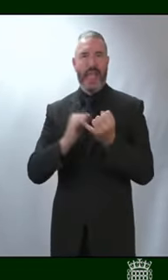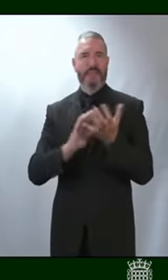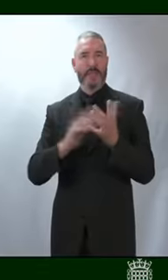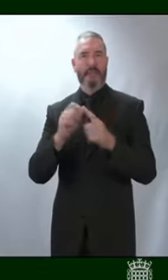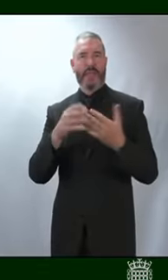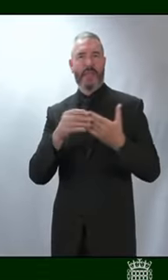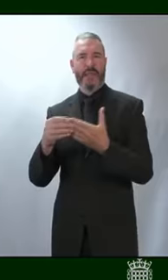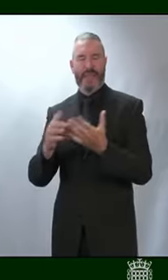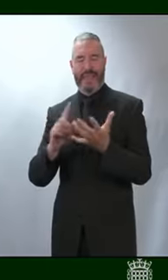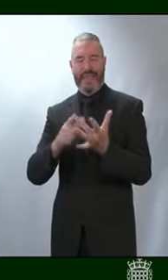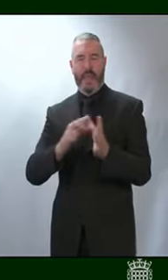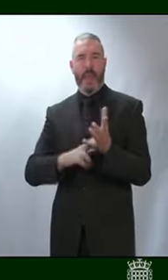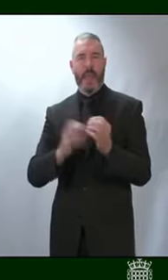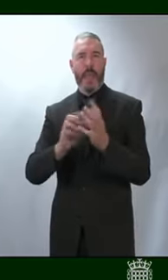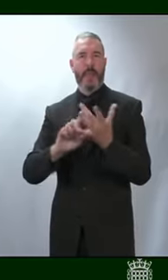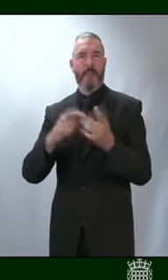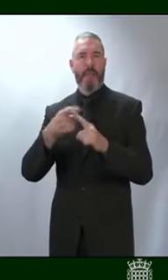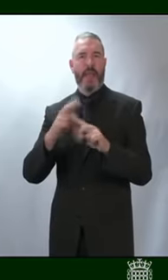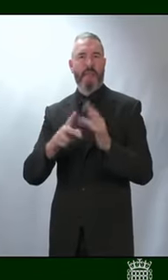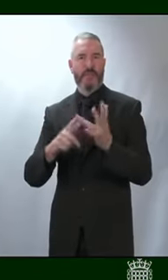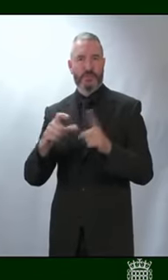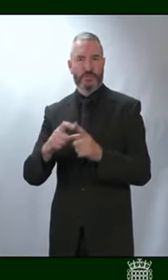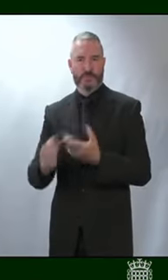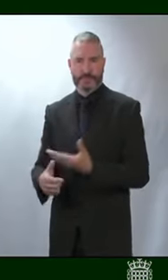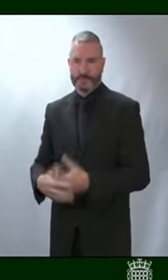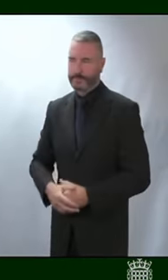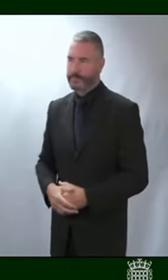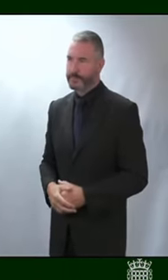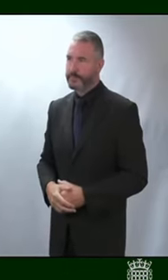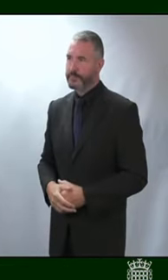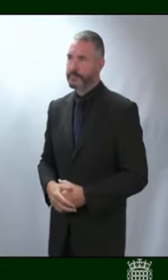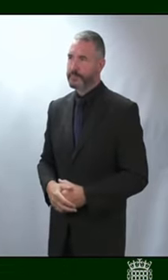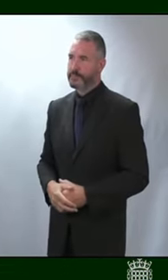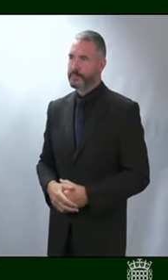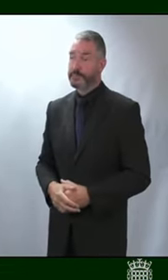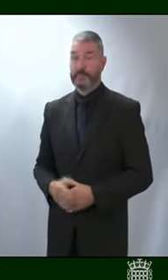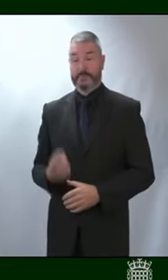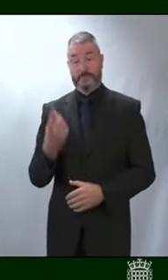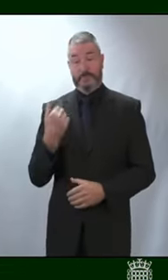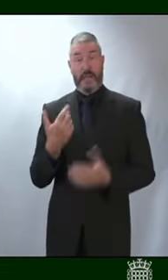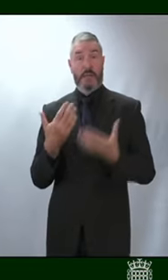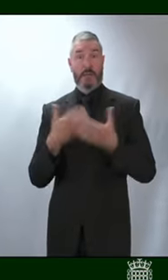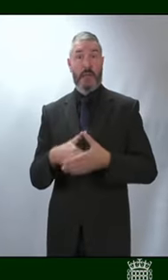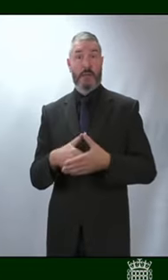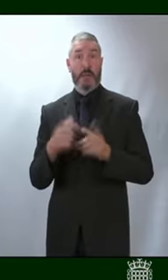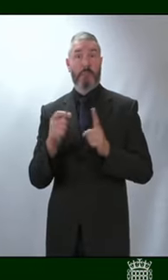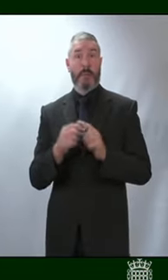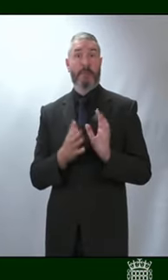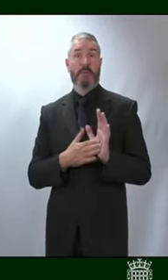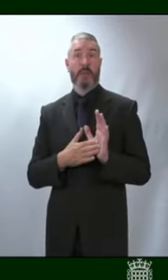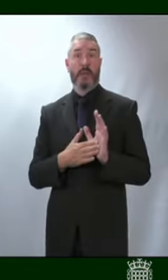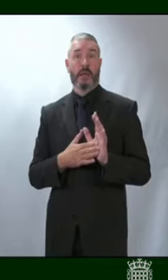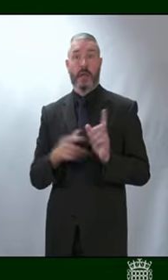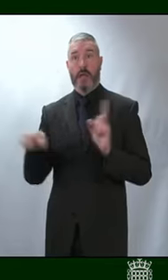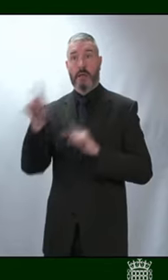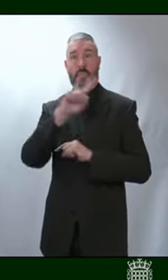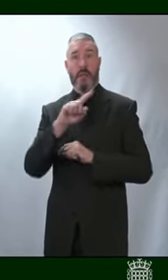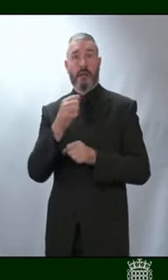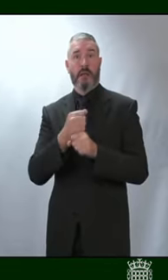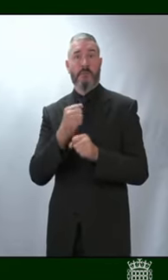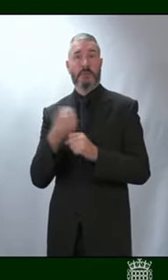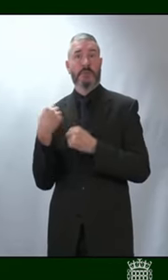Ian Blackford. Thank you, Mr. Speaker. Last night, the Prime Minister and leaders of the devolved governments